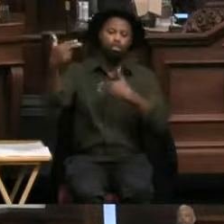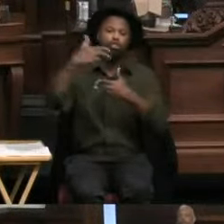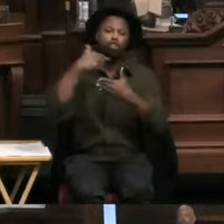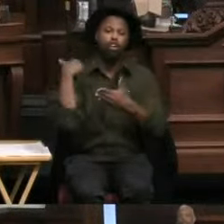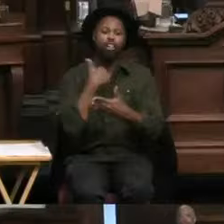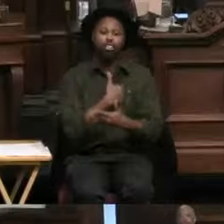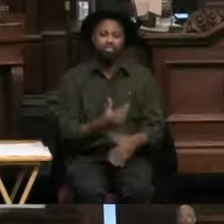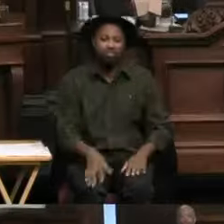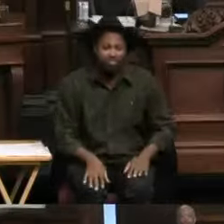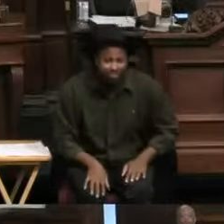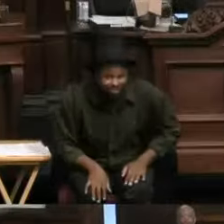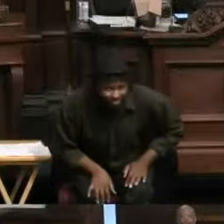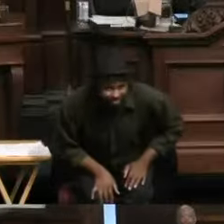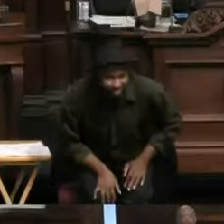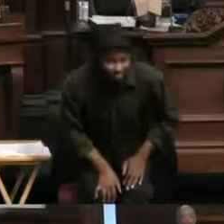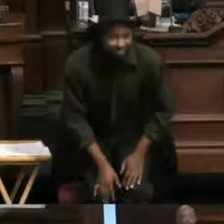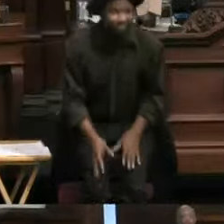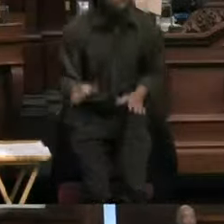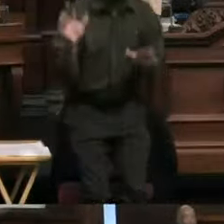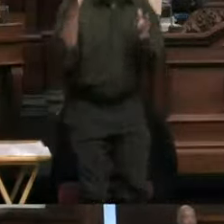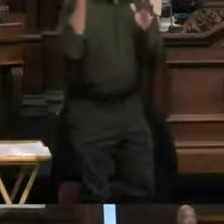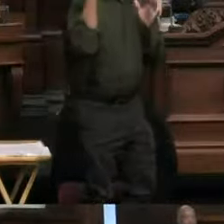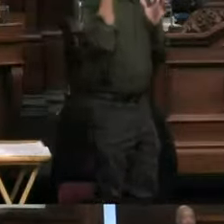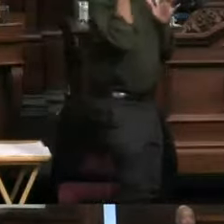up front?